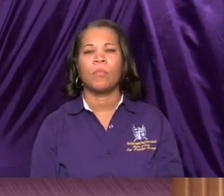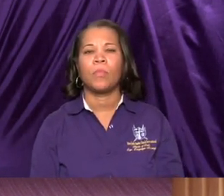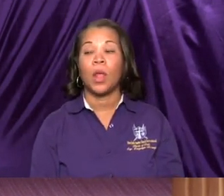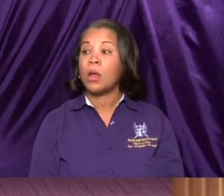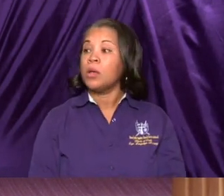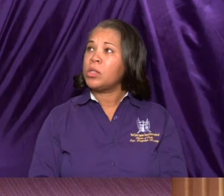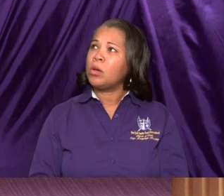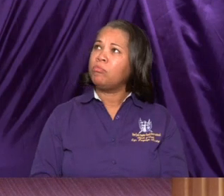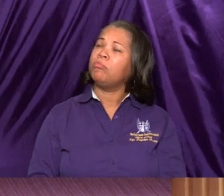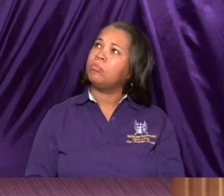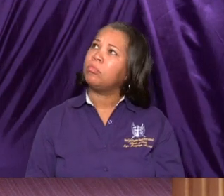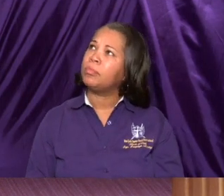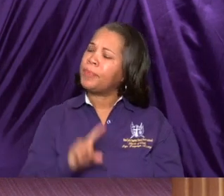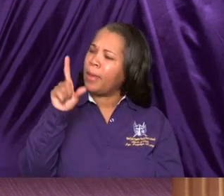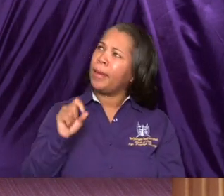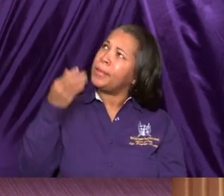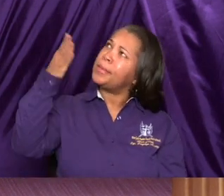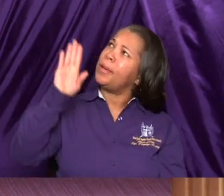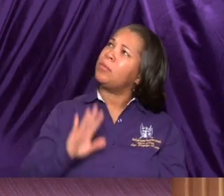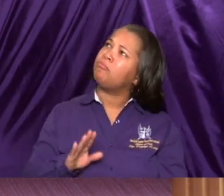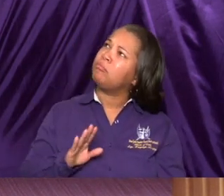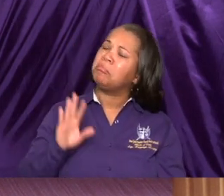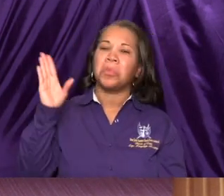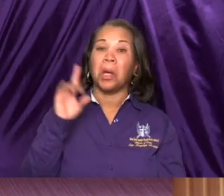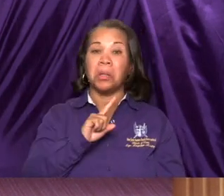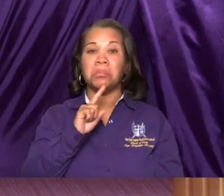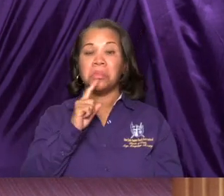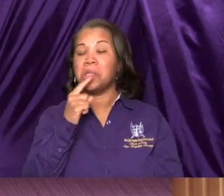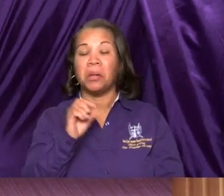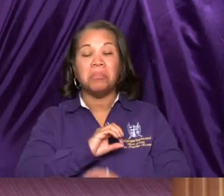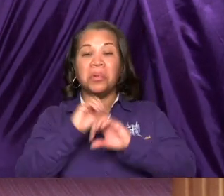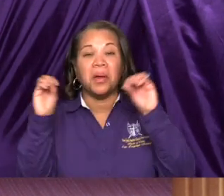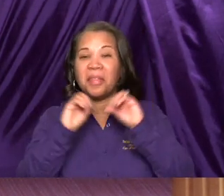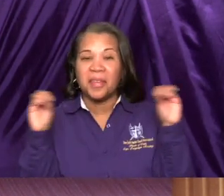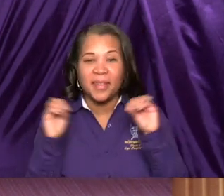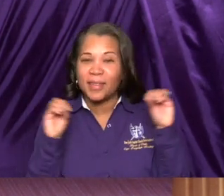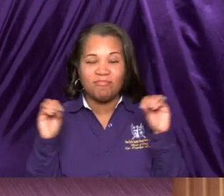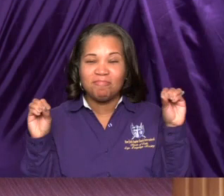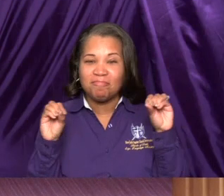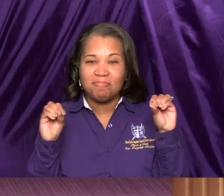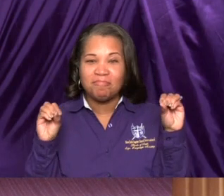So I asked God. God didn't say anything.